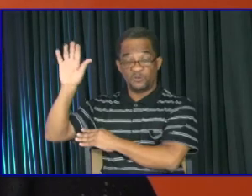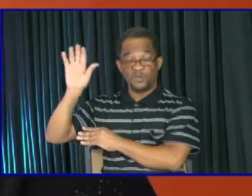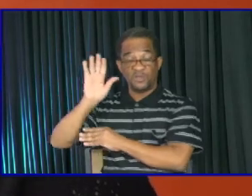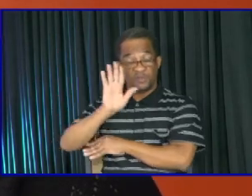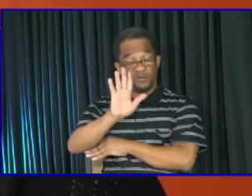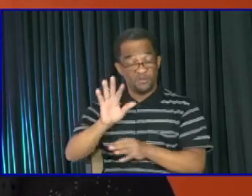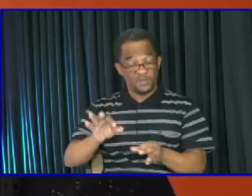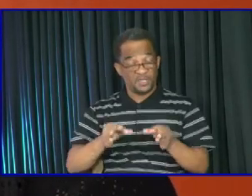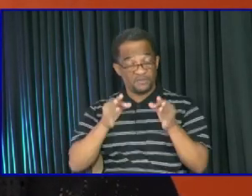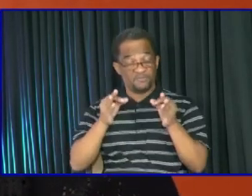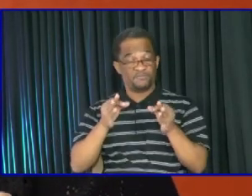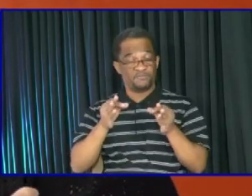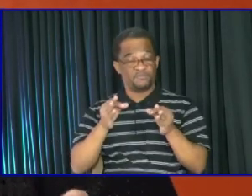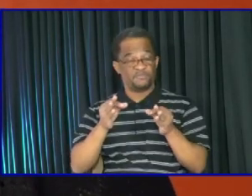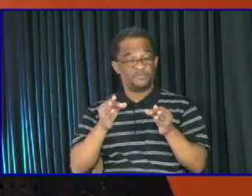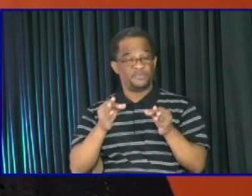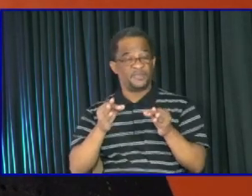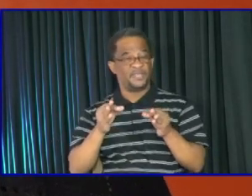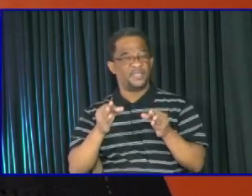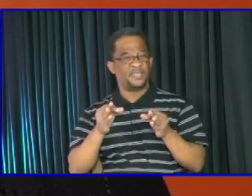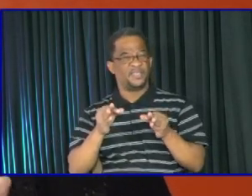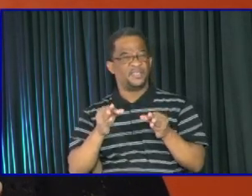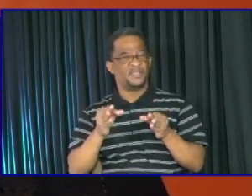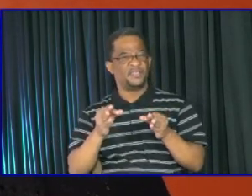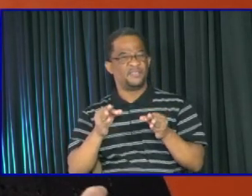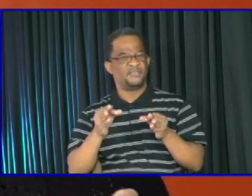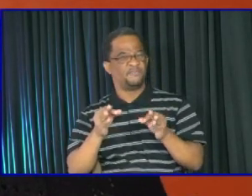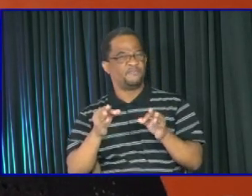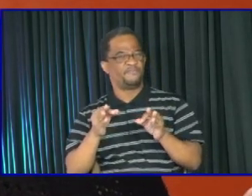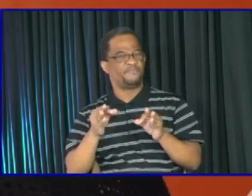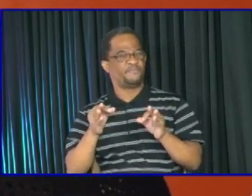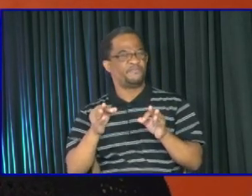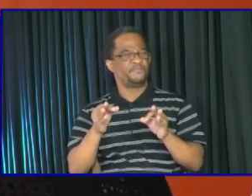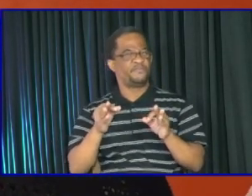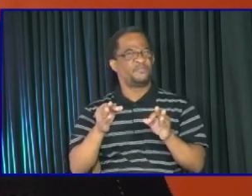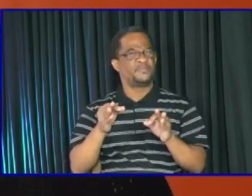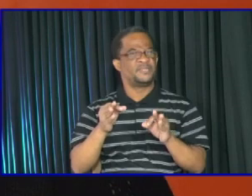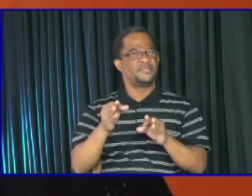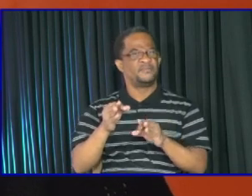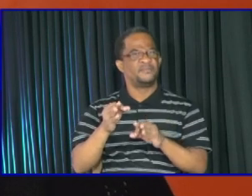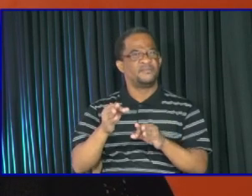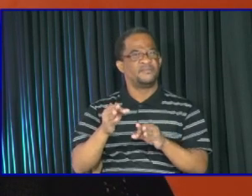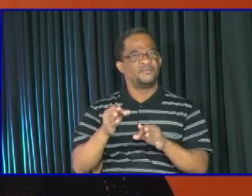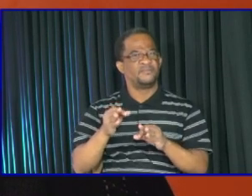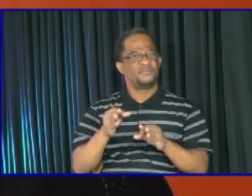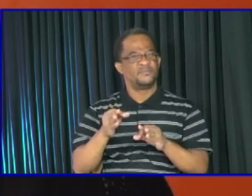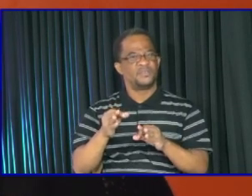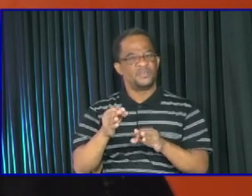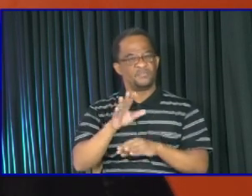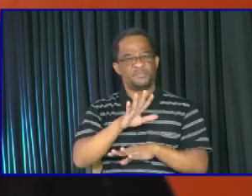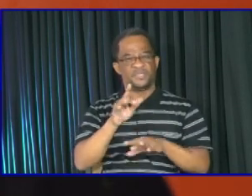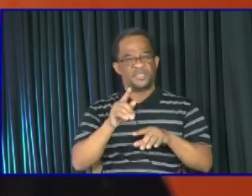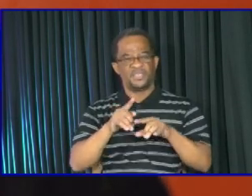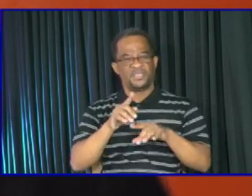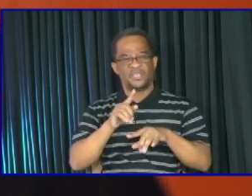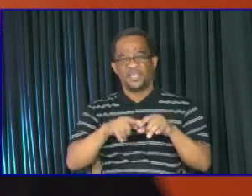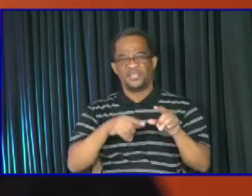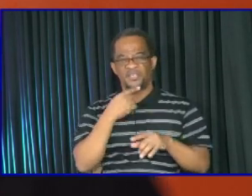you say you don't think you need his